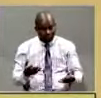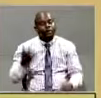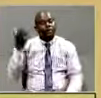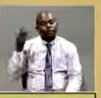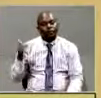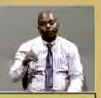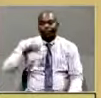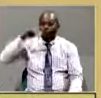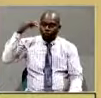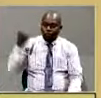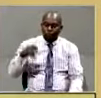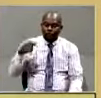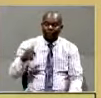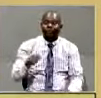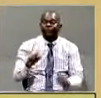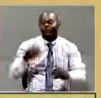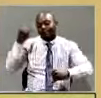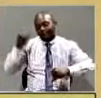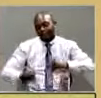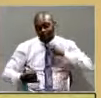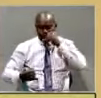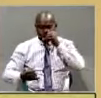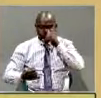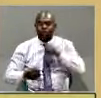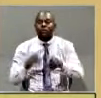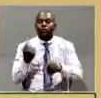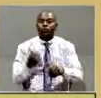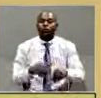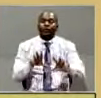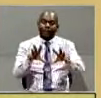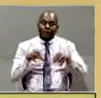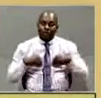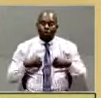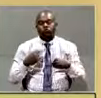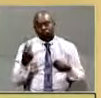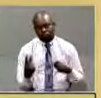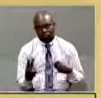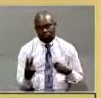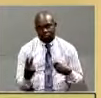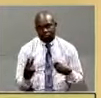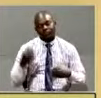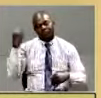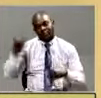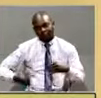qualify for finals, we shall only allow 2 finals.